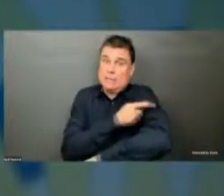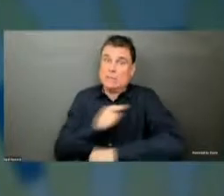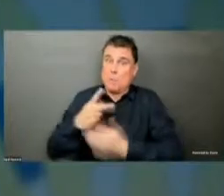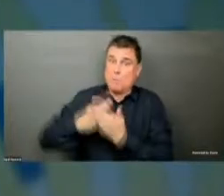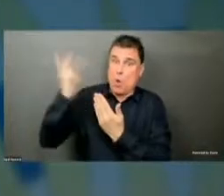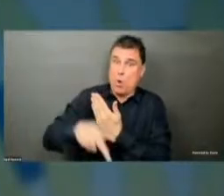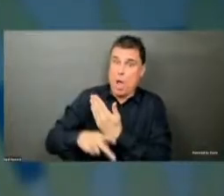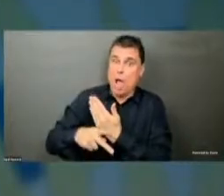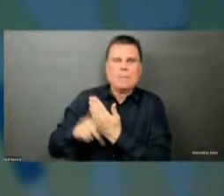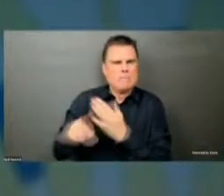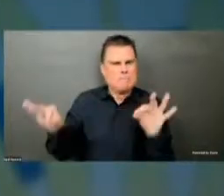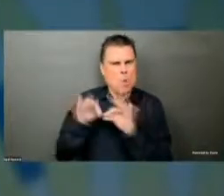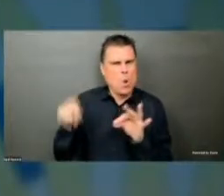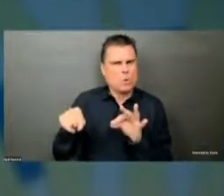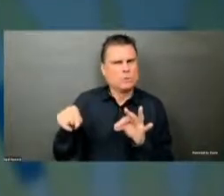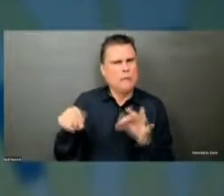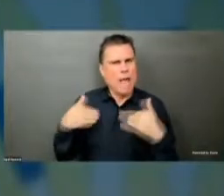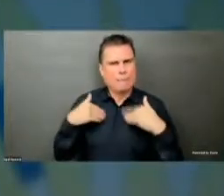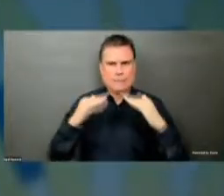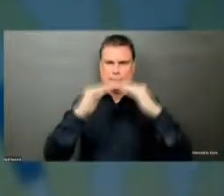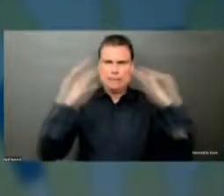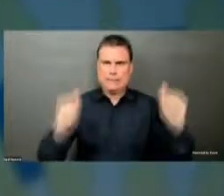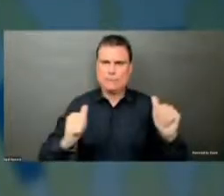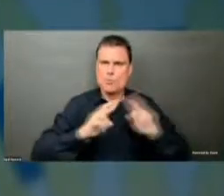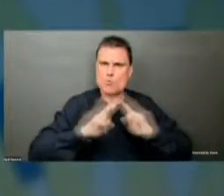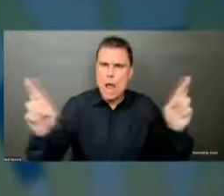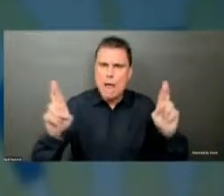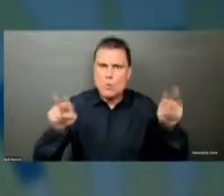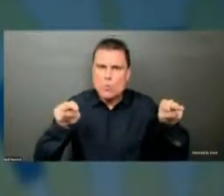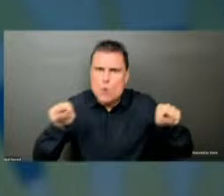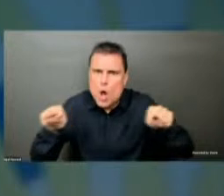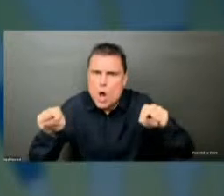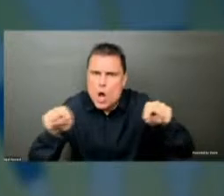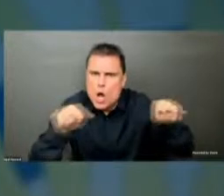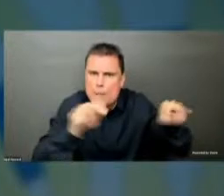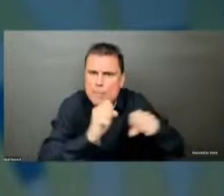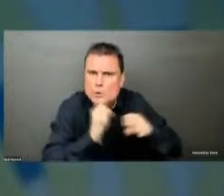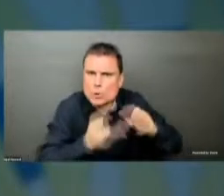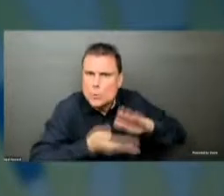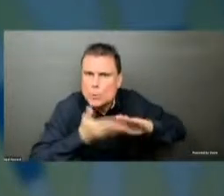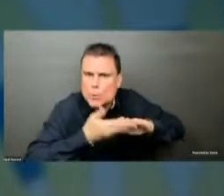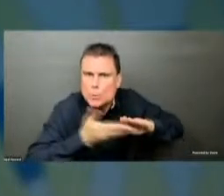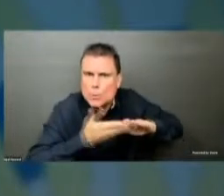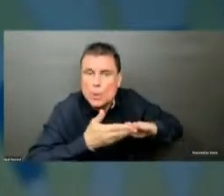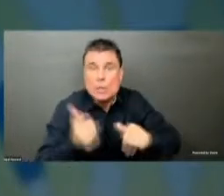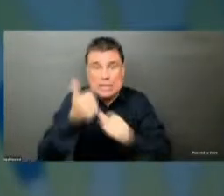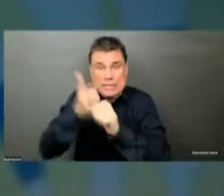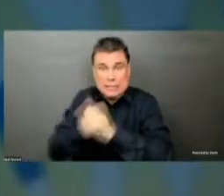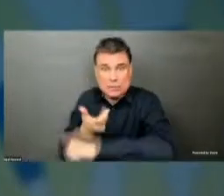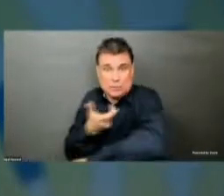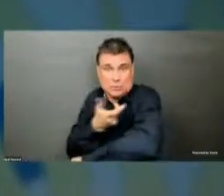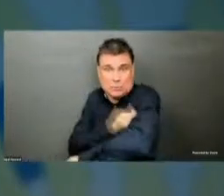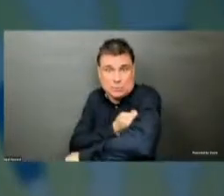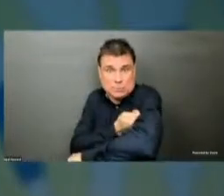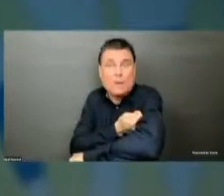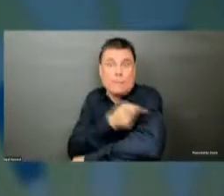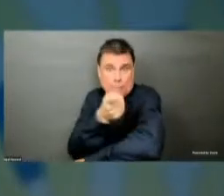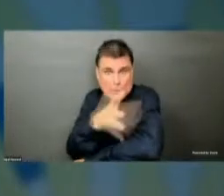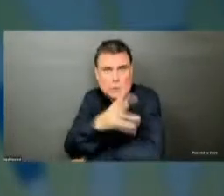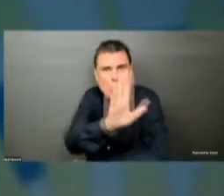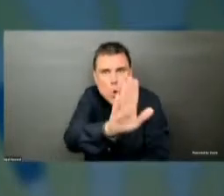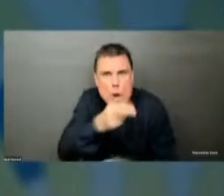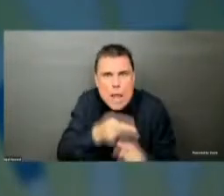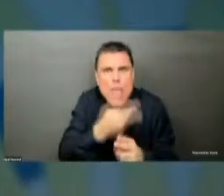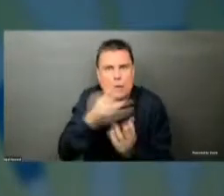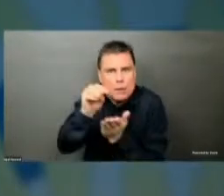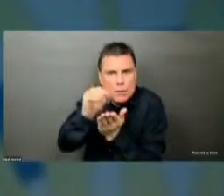single dose by lot number and by vaccine that goes into every person's arms. This is incredibly